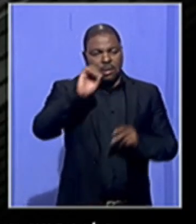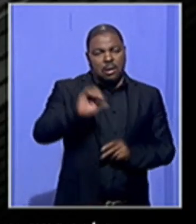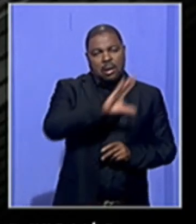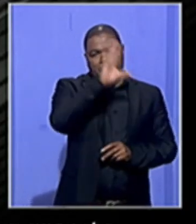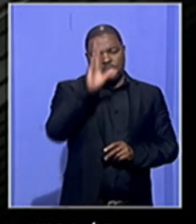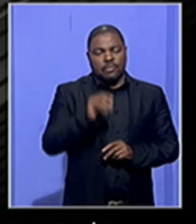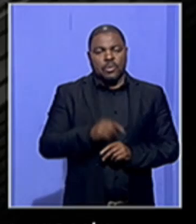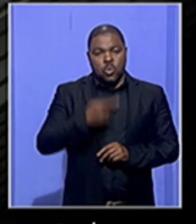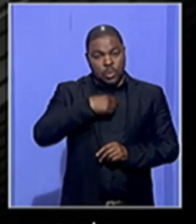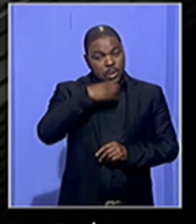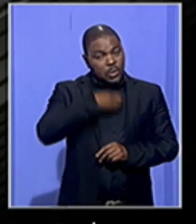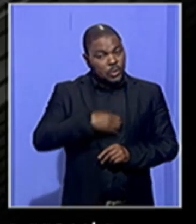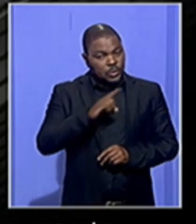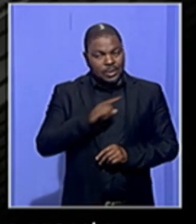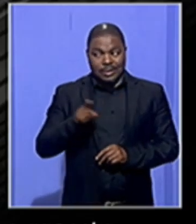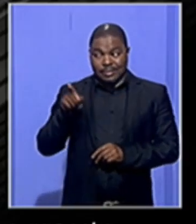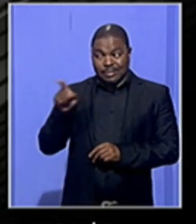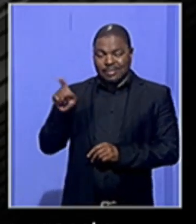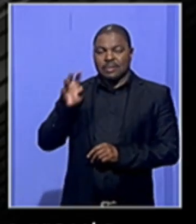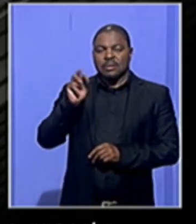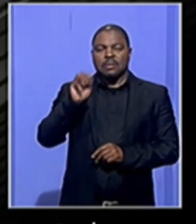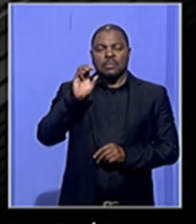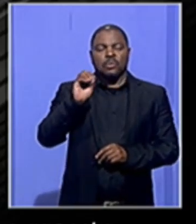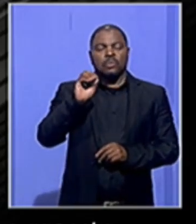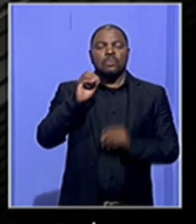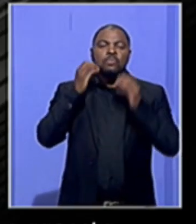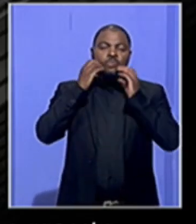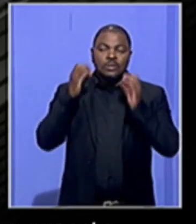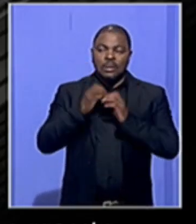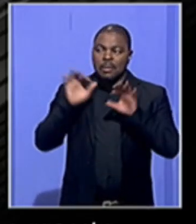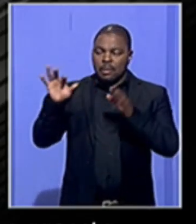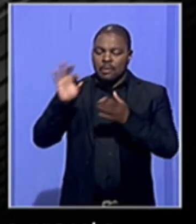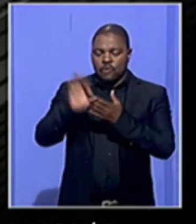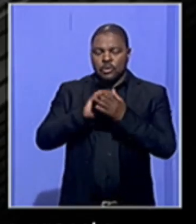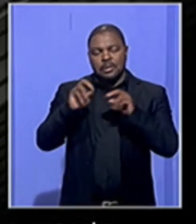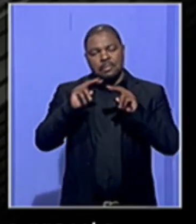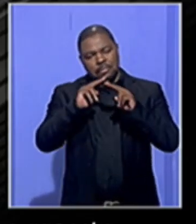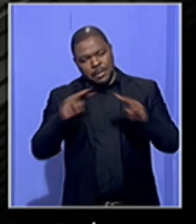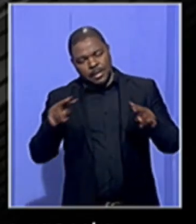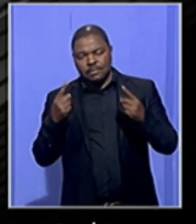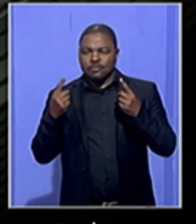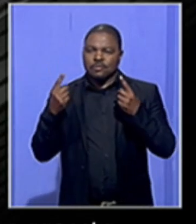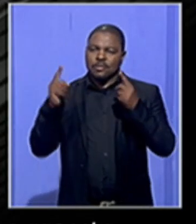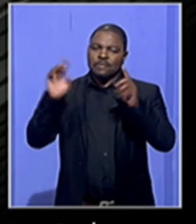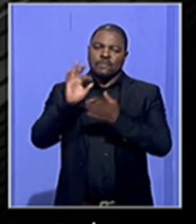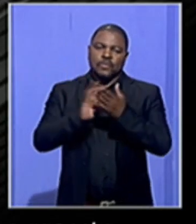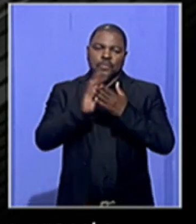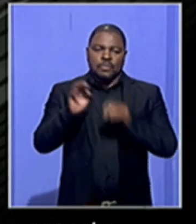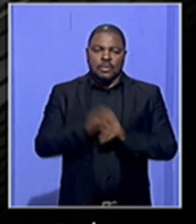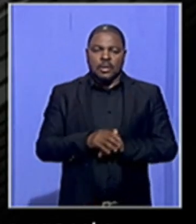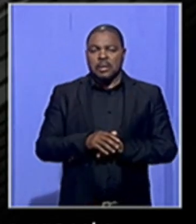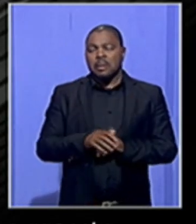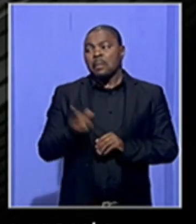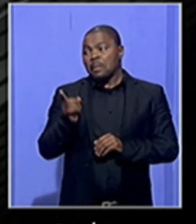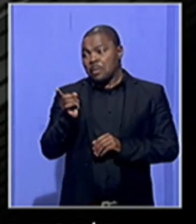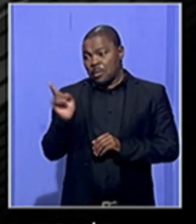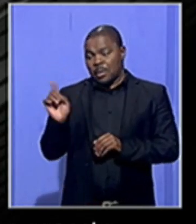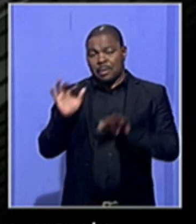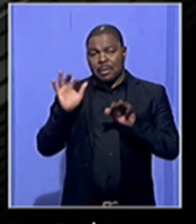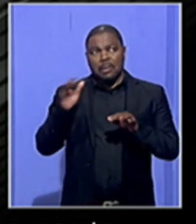of Mozambique peaceful and successful elections. And we say to the people they should not be swayed away